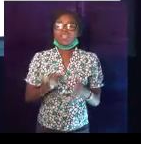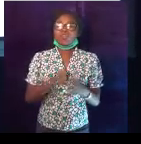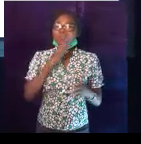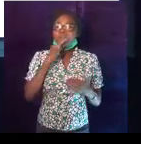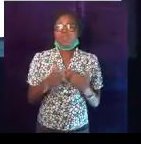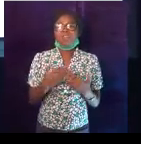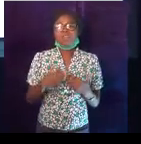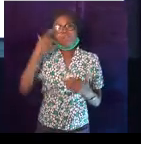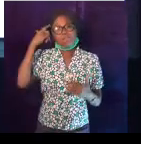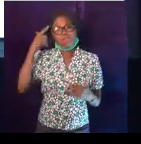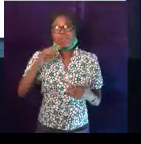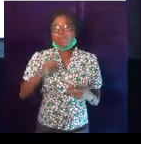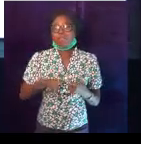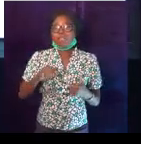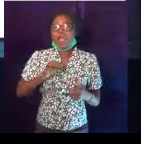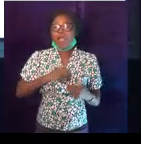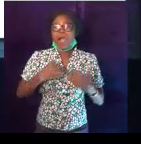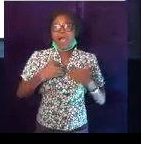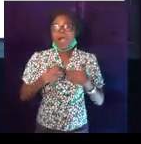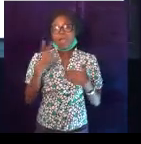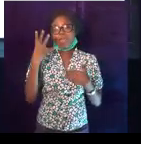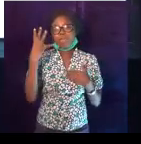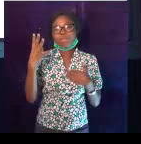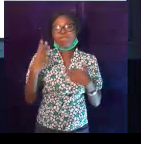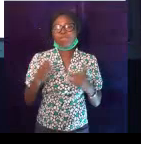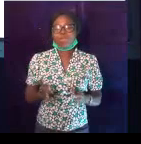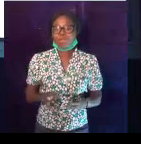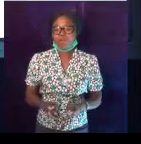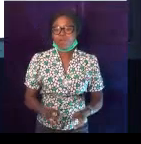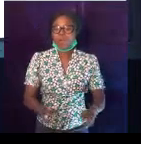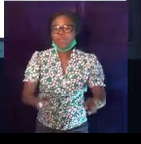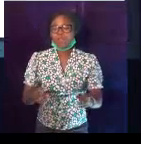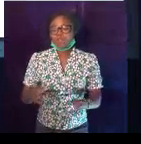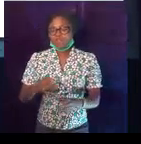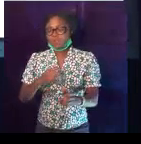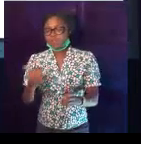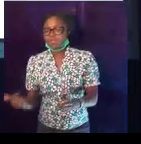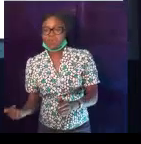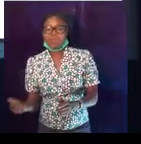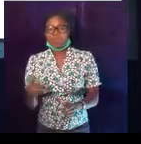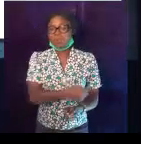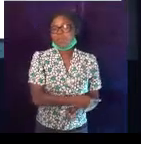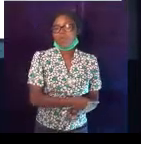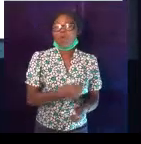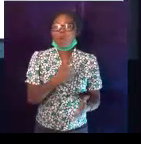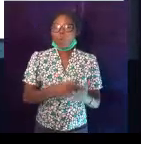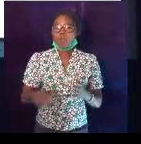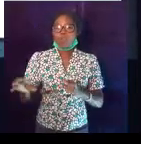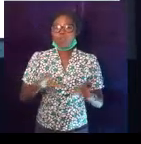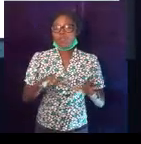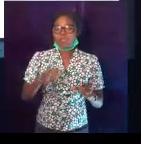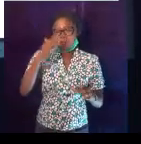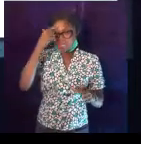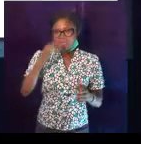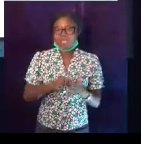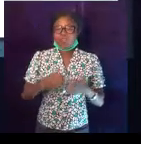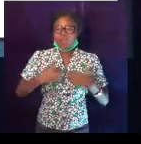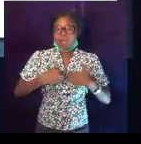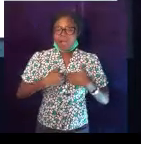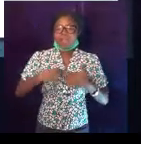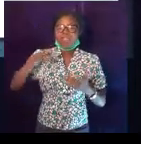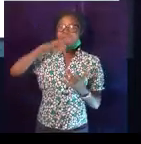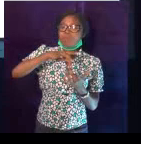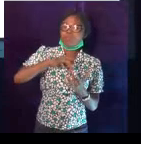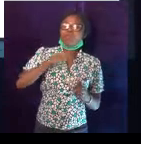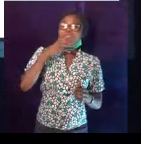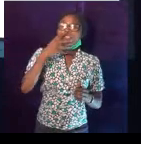to single out the median. Now I have 4 lanes on this side and 4 lanes on that side. What do you think we have in the